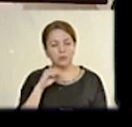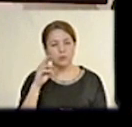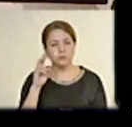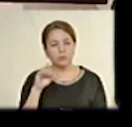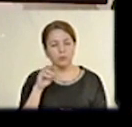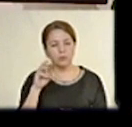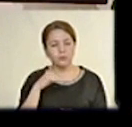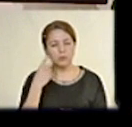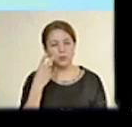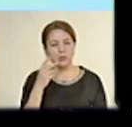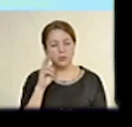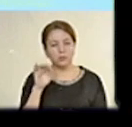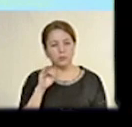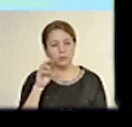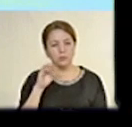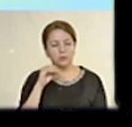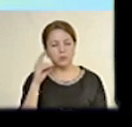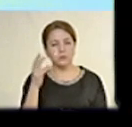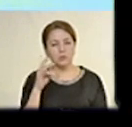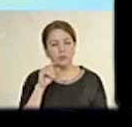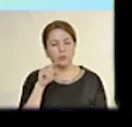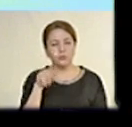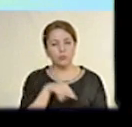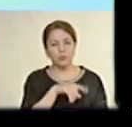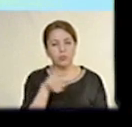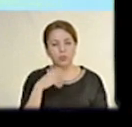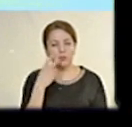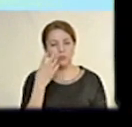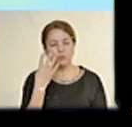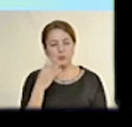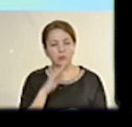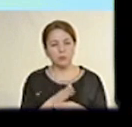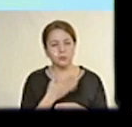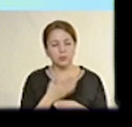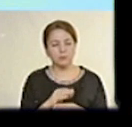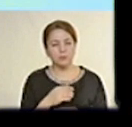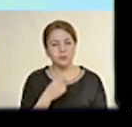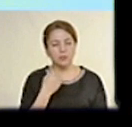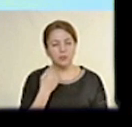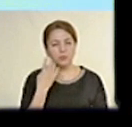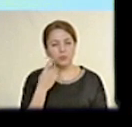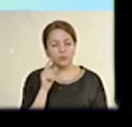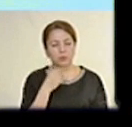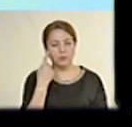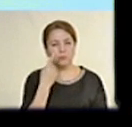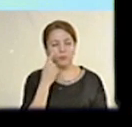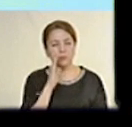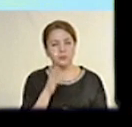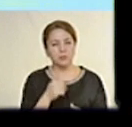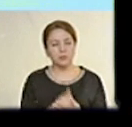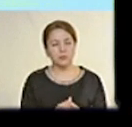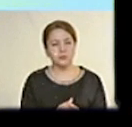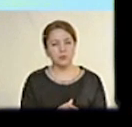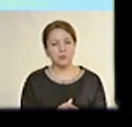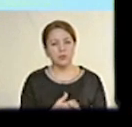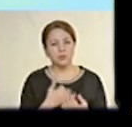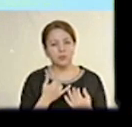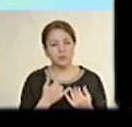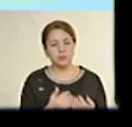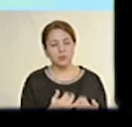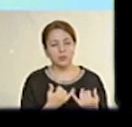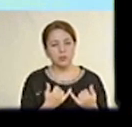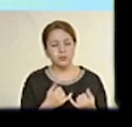butun. Mana bu bo'laklarni to'rga bo'lganimizda bu bir bo'lagi to'rdan birni tashkil qilyapti. Endi esa